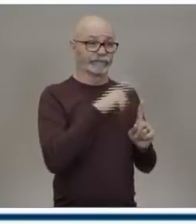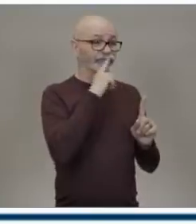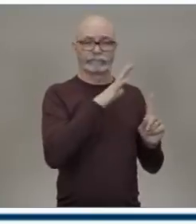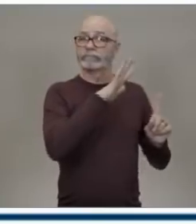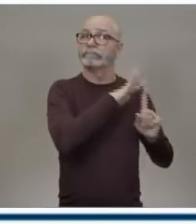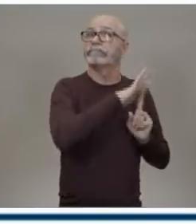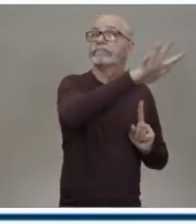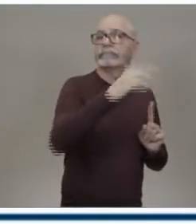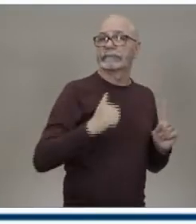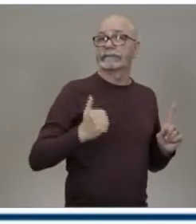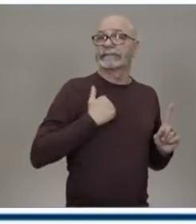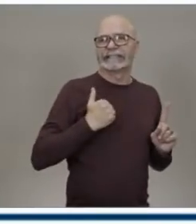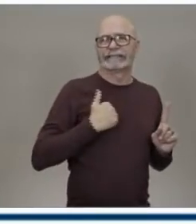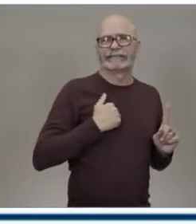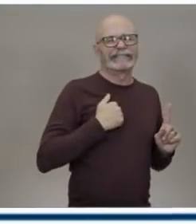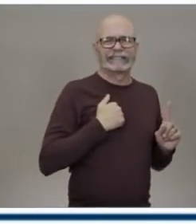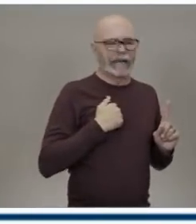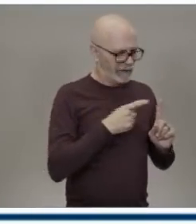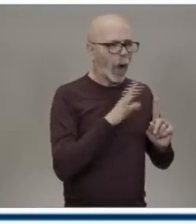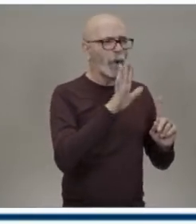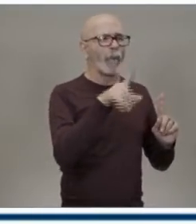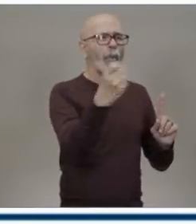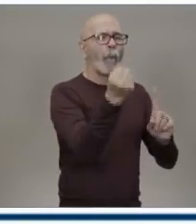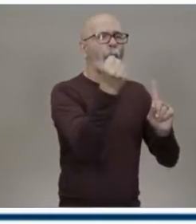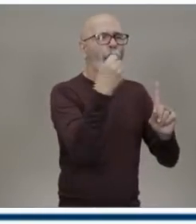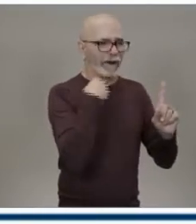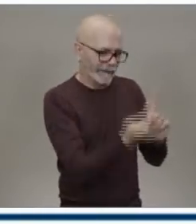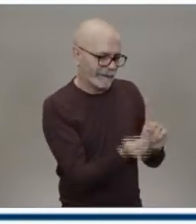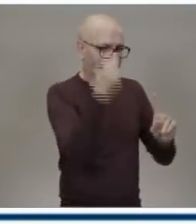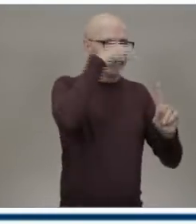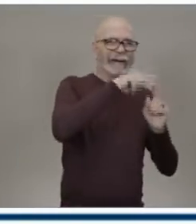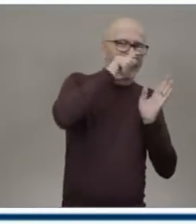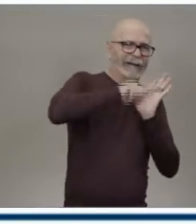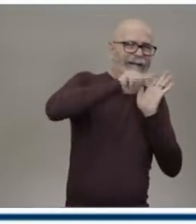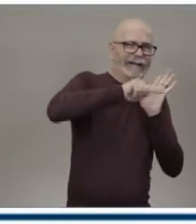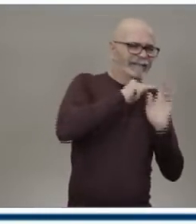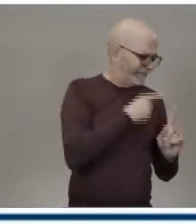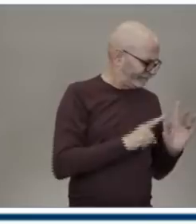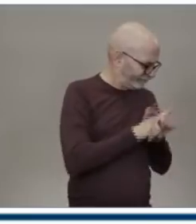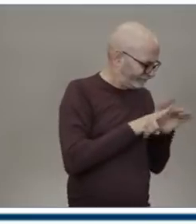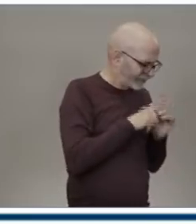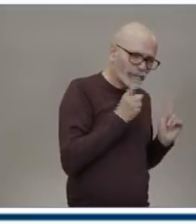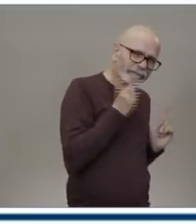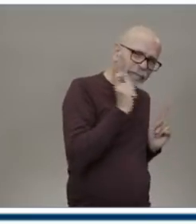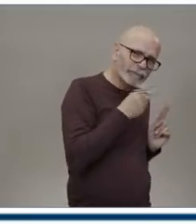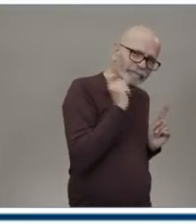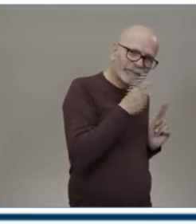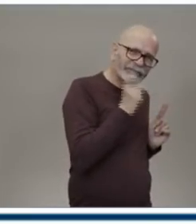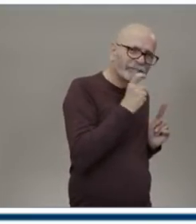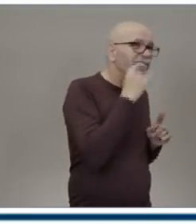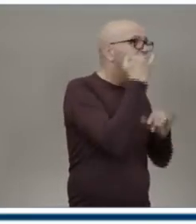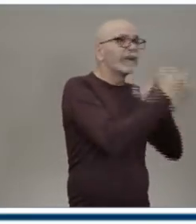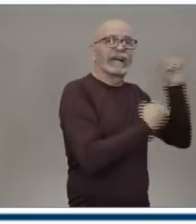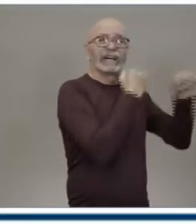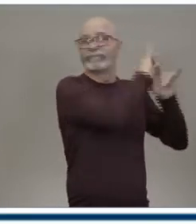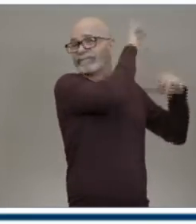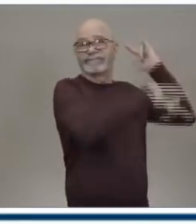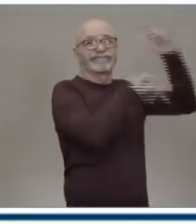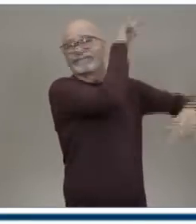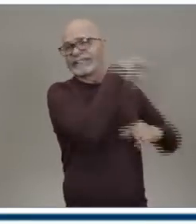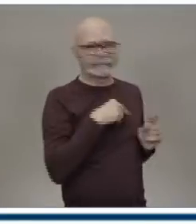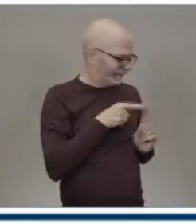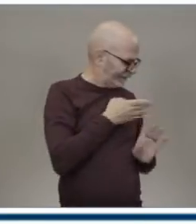to see what they know about different cases with international travel, and should we be submitting some of those